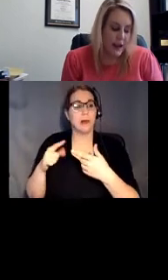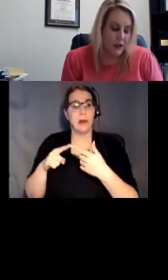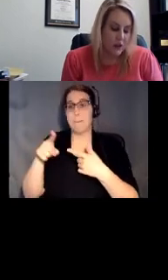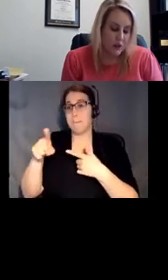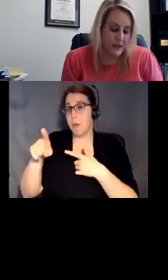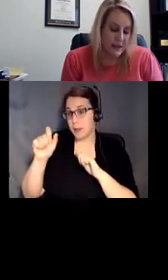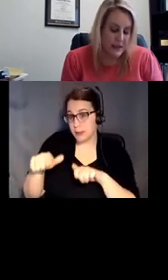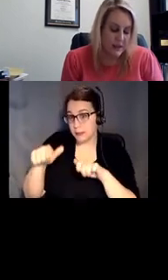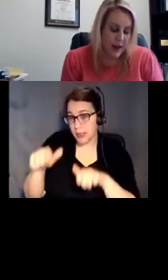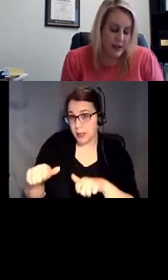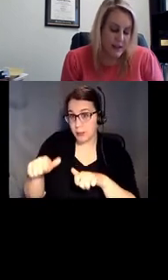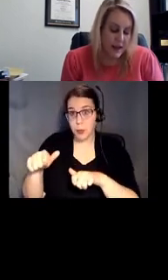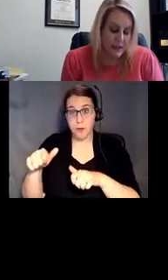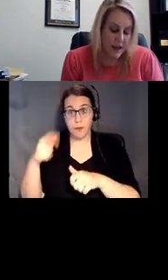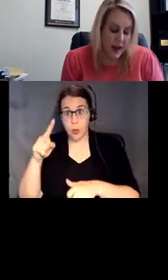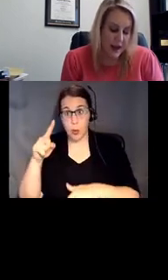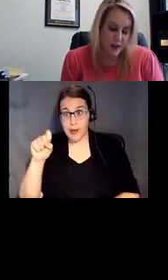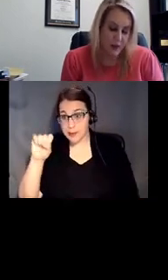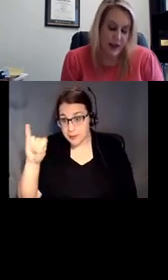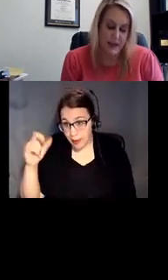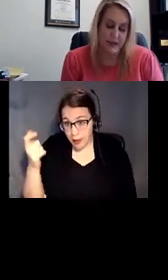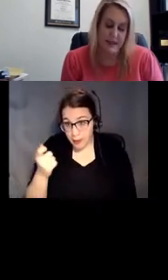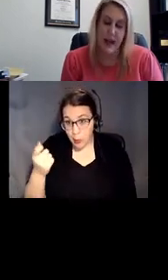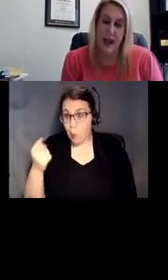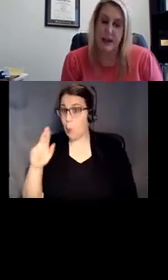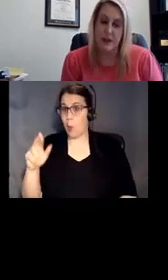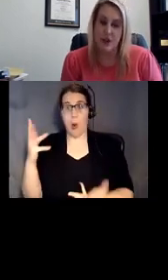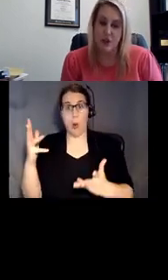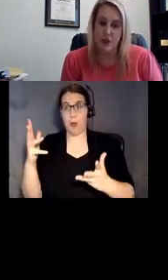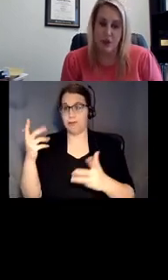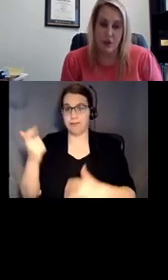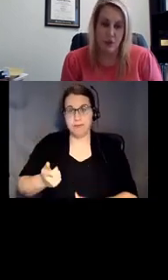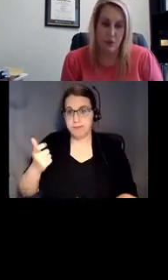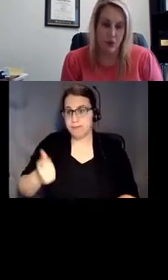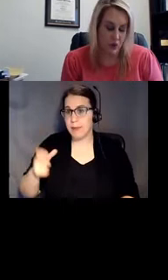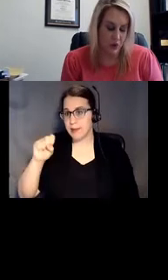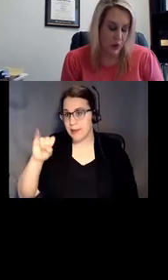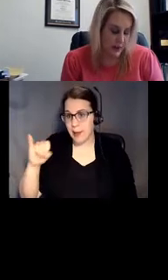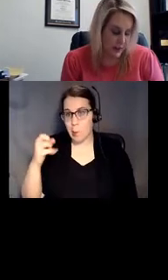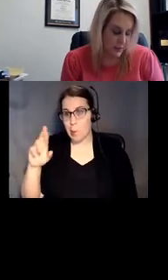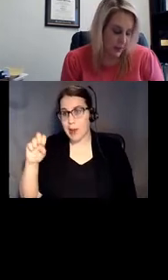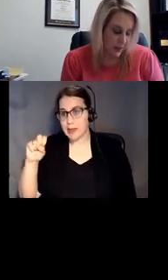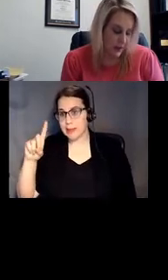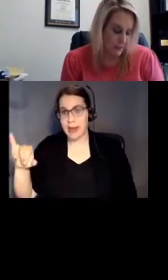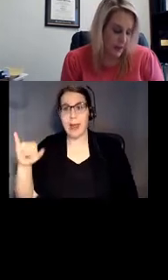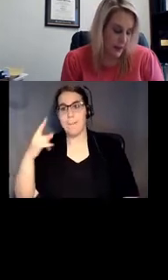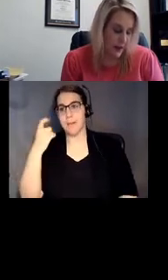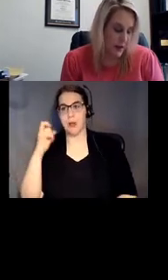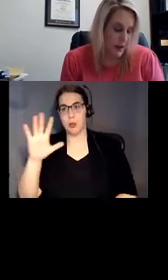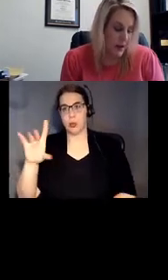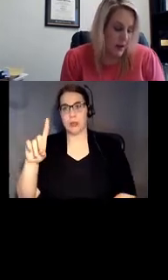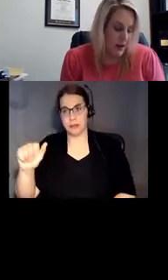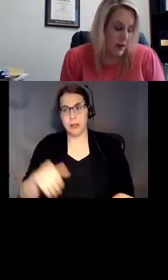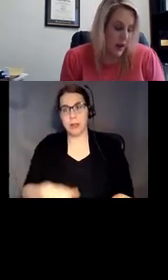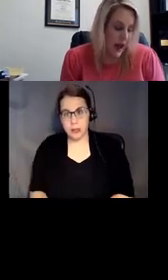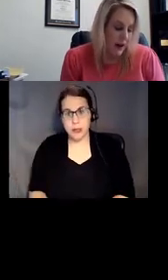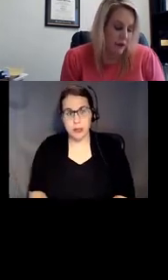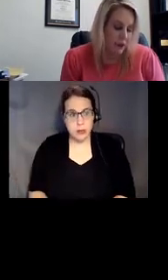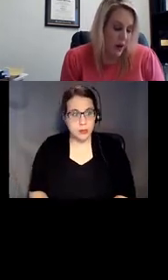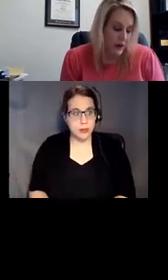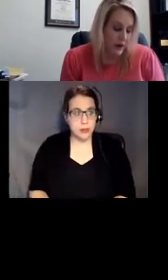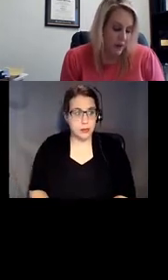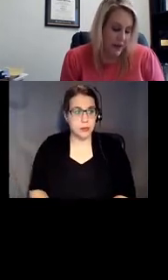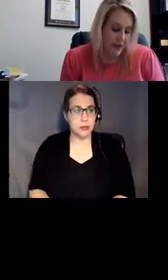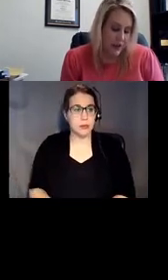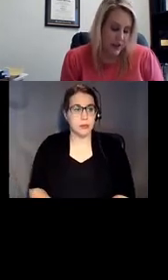or entitled to receive SSI and or SSDI due to a disability.